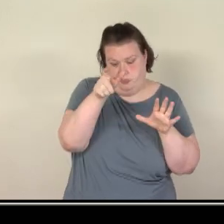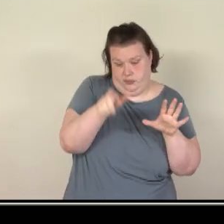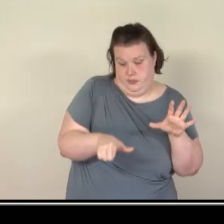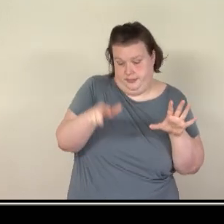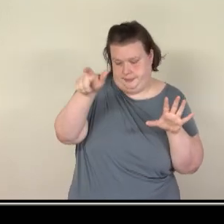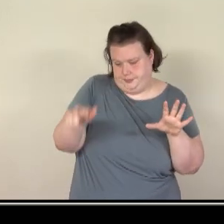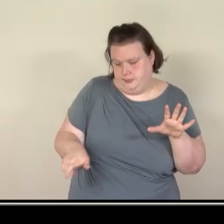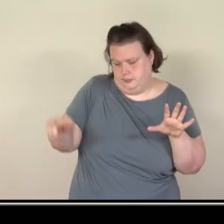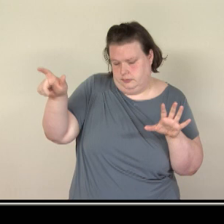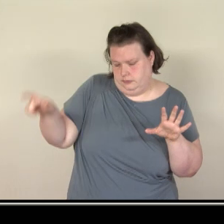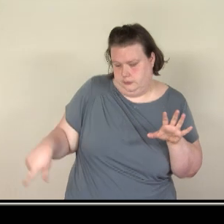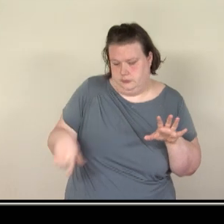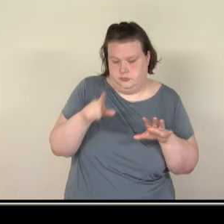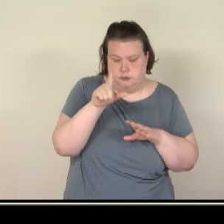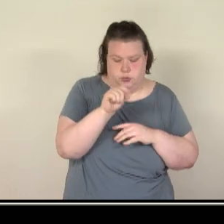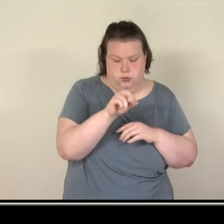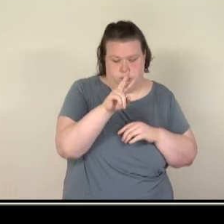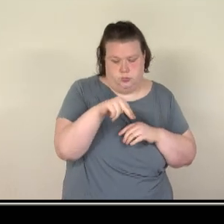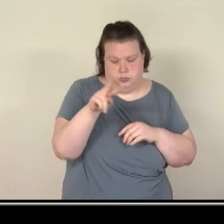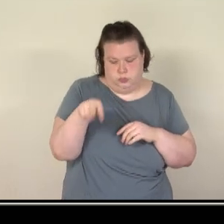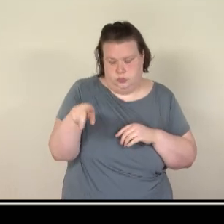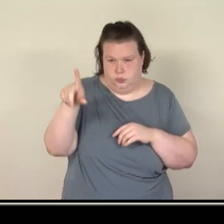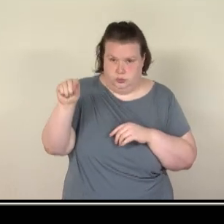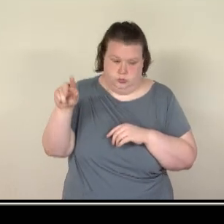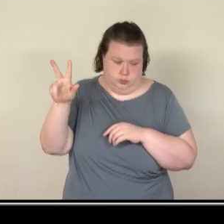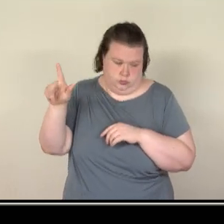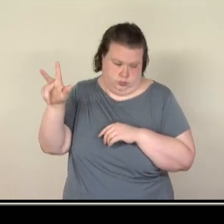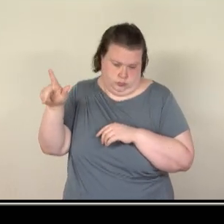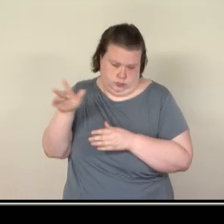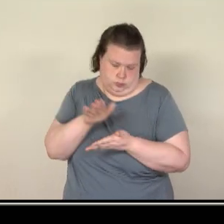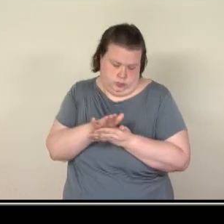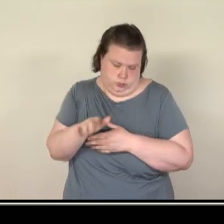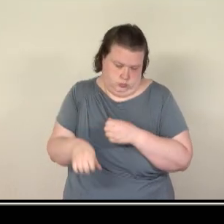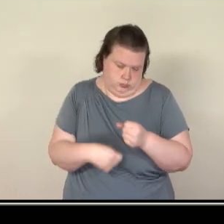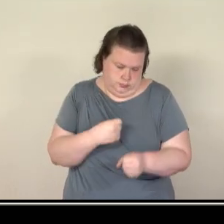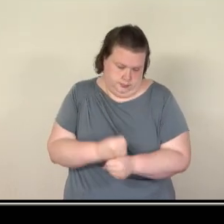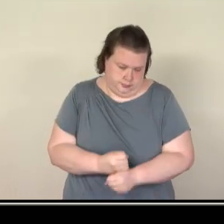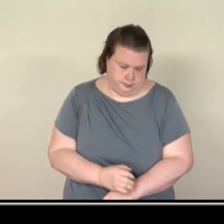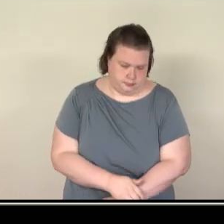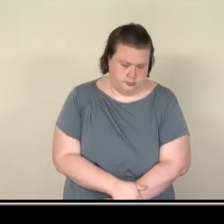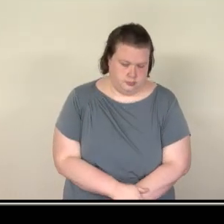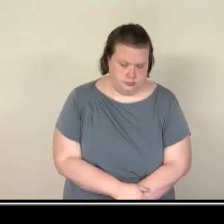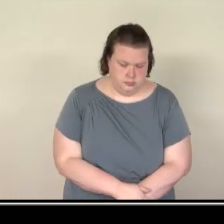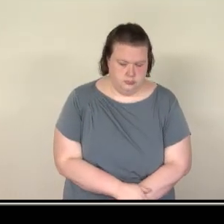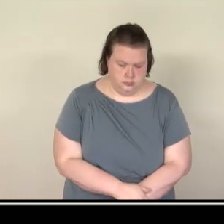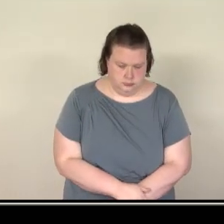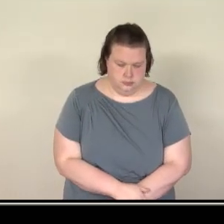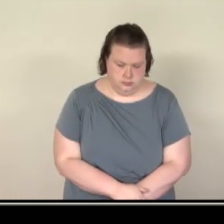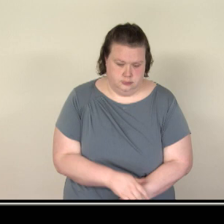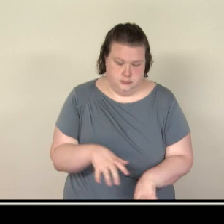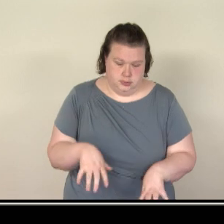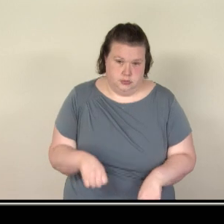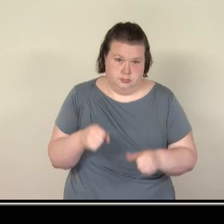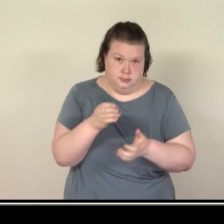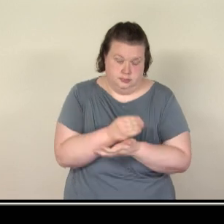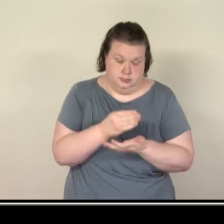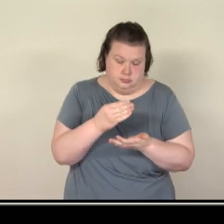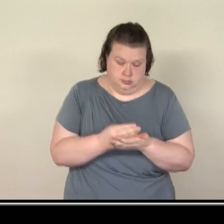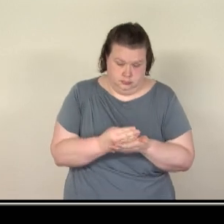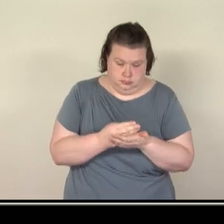see the 22-23 school year. Our original budget, we did adopt a budget that looked like it was going to be